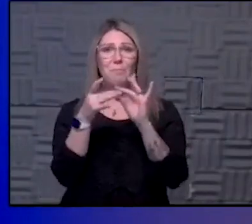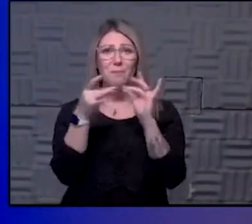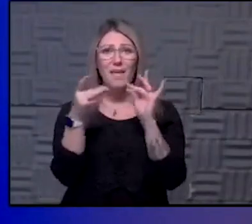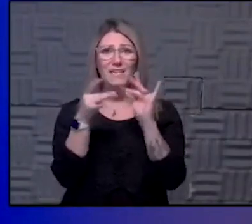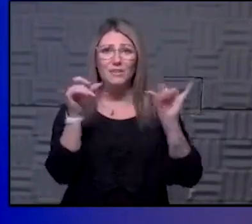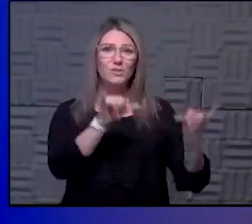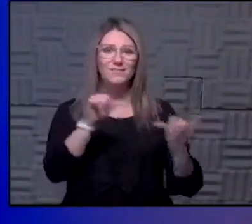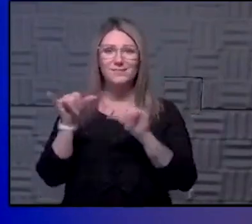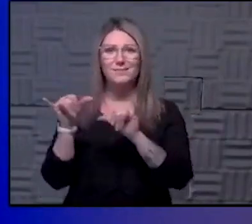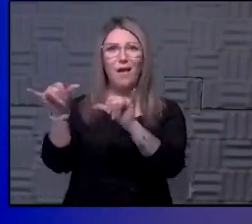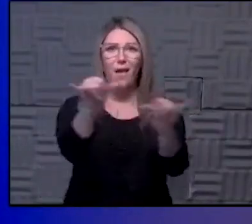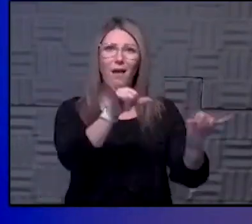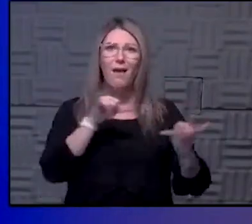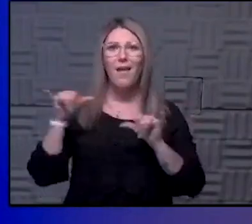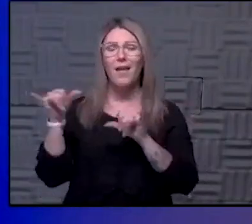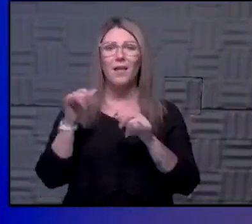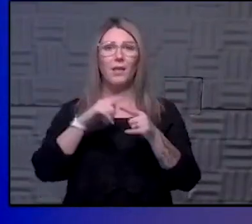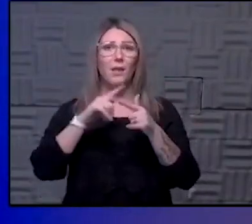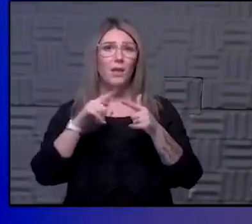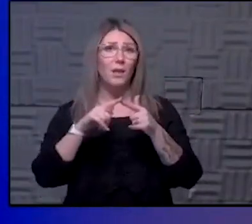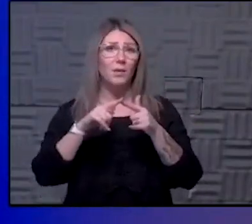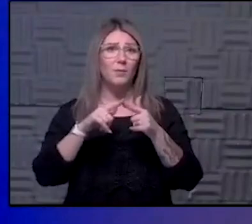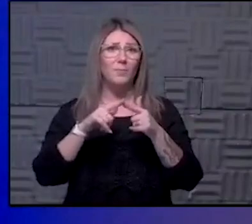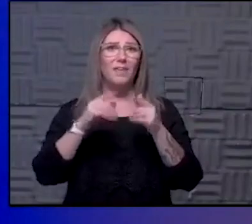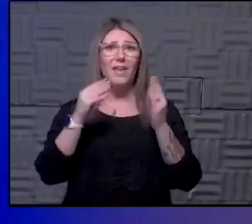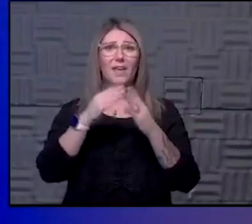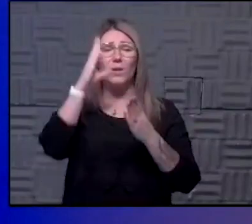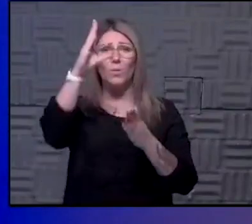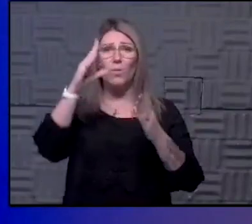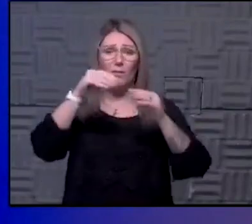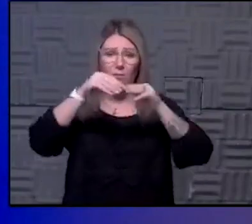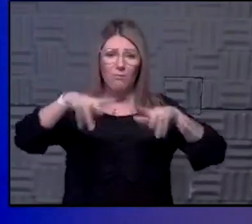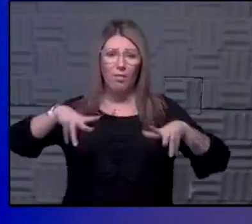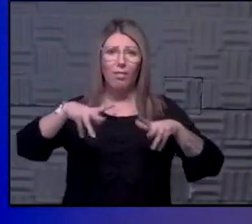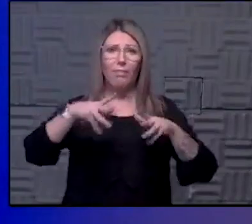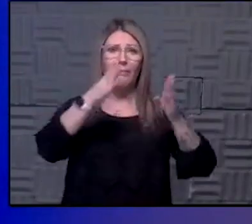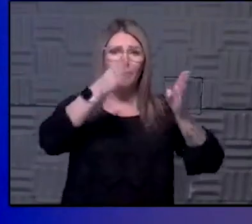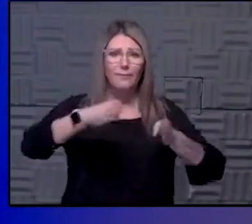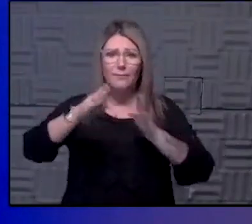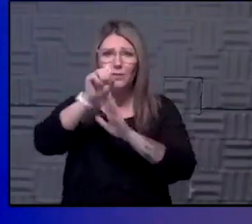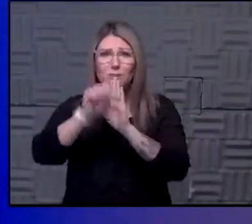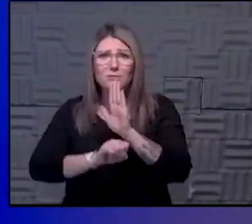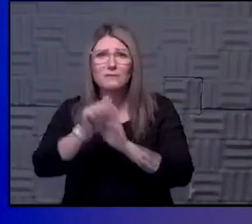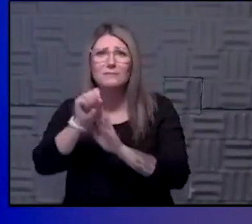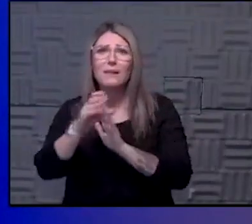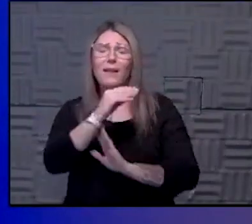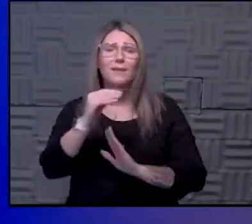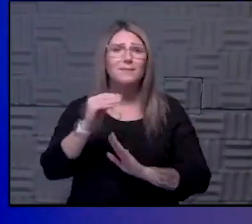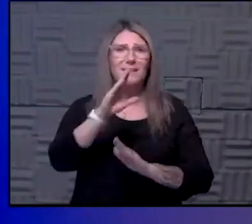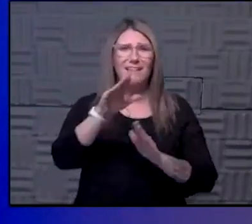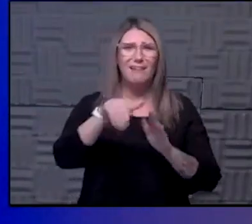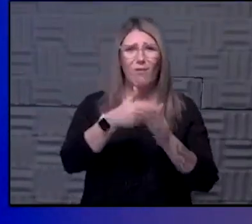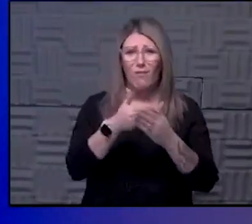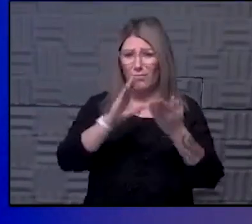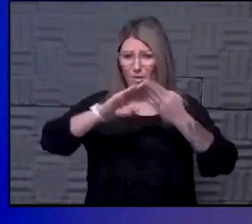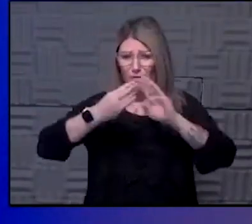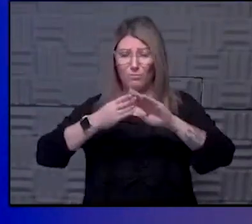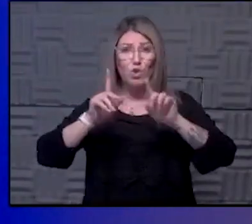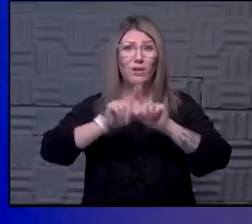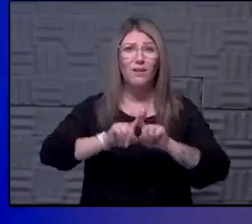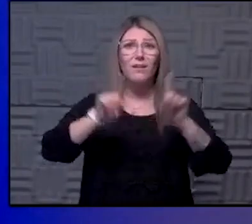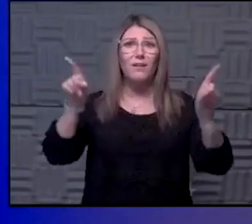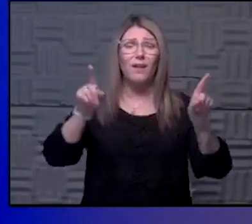then, once it goes down to the individual states, because we know that the individual infection dynamics in any one community is different. So